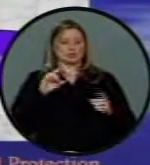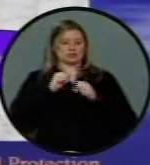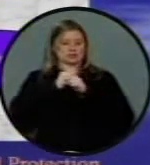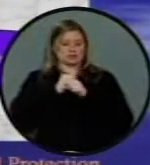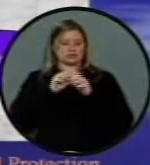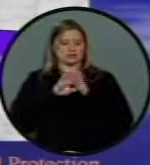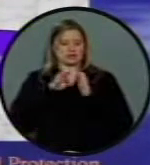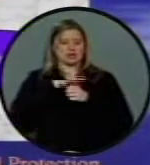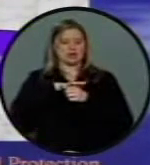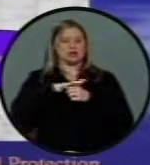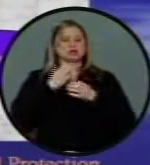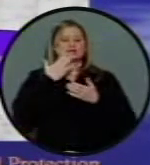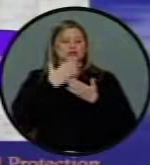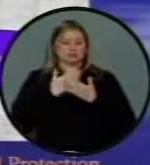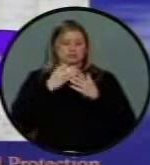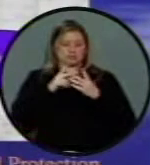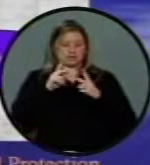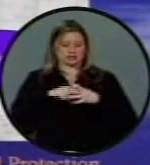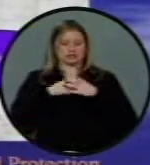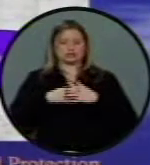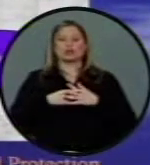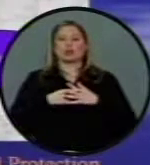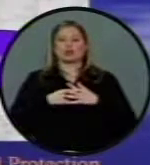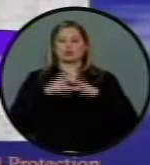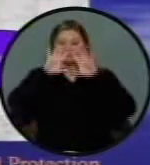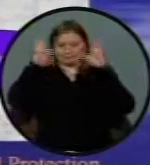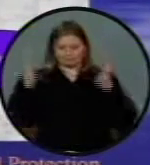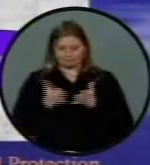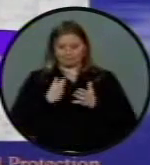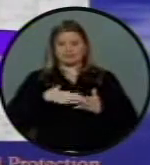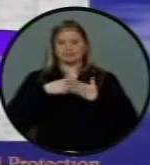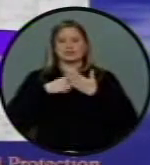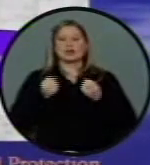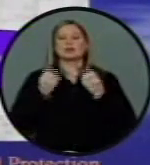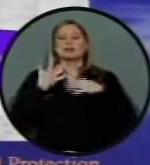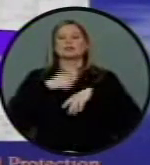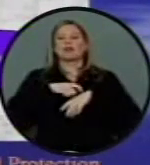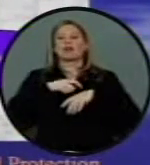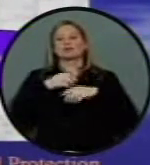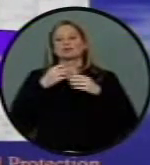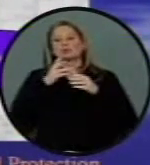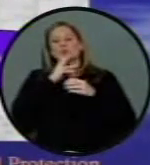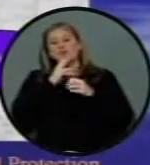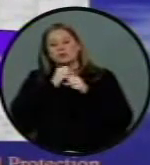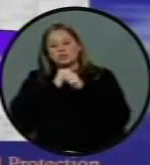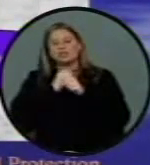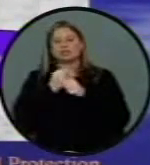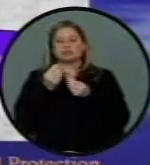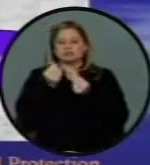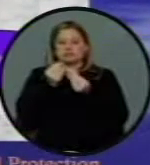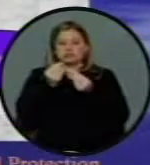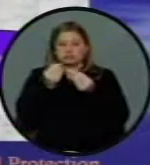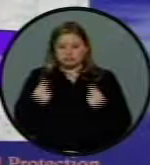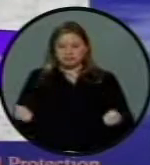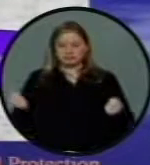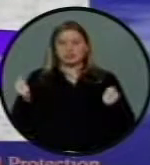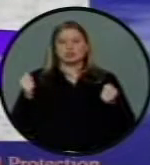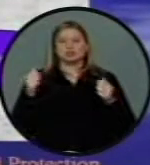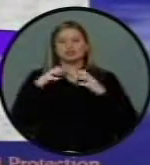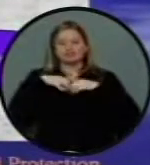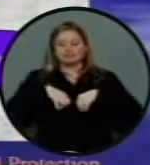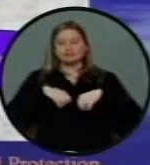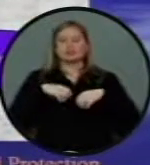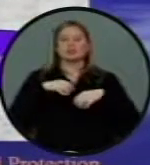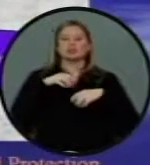point to just sort of frame the overall discussion. And in a lot of ways, land protection, erosion control, conservation,